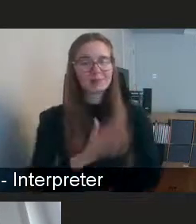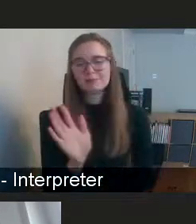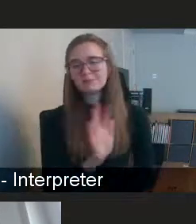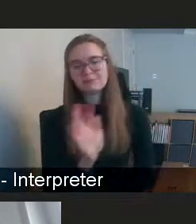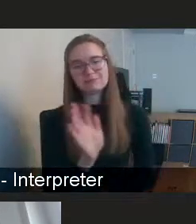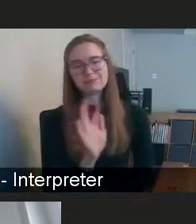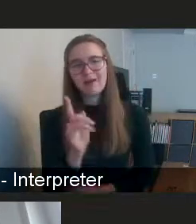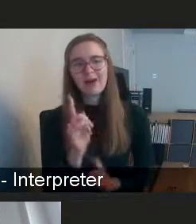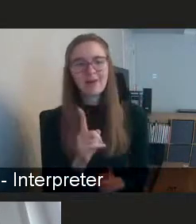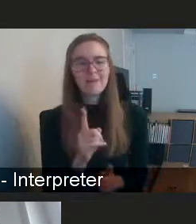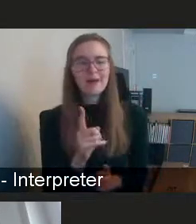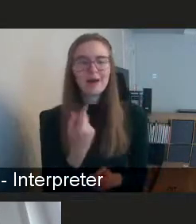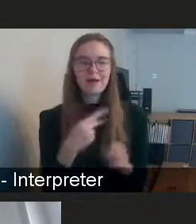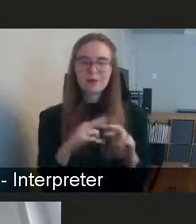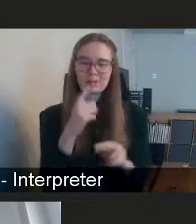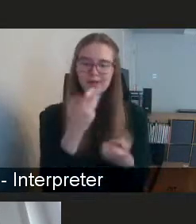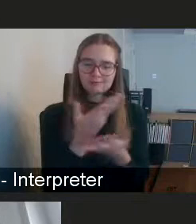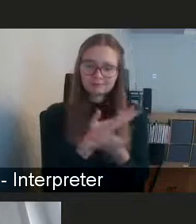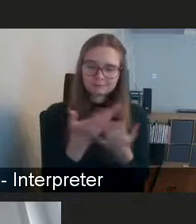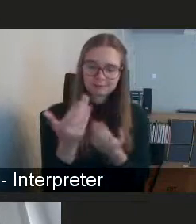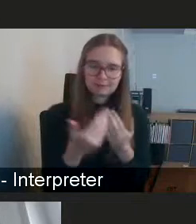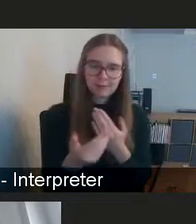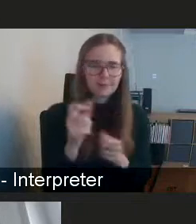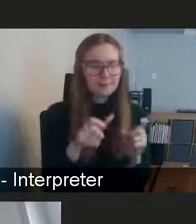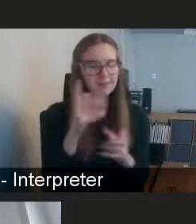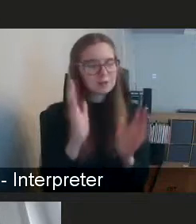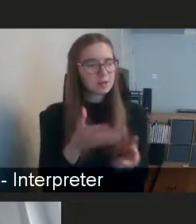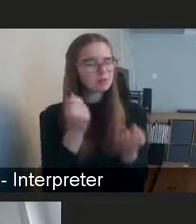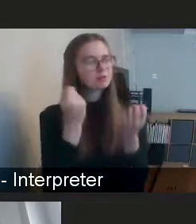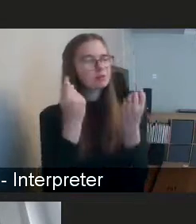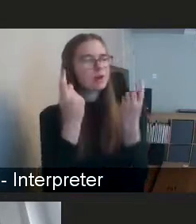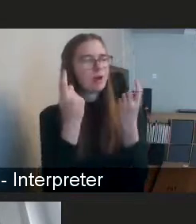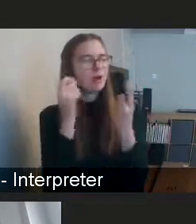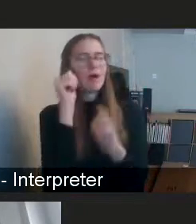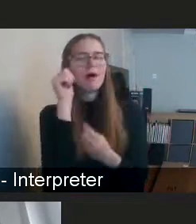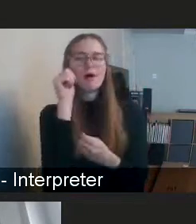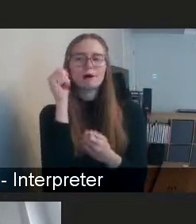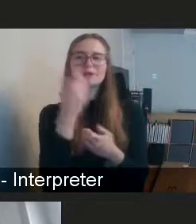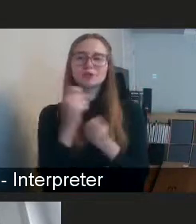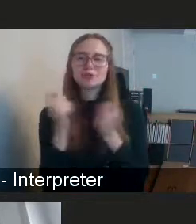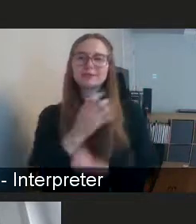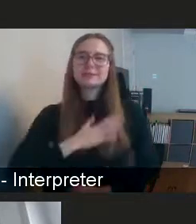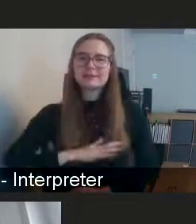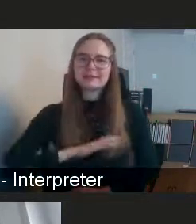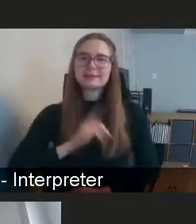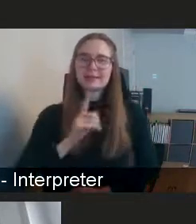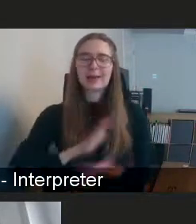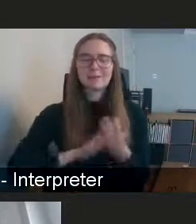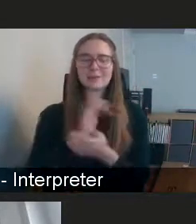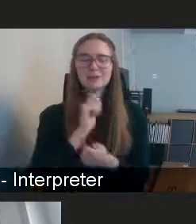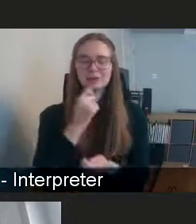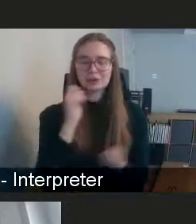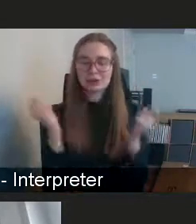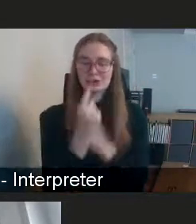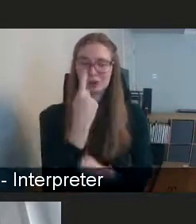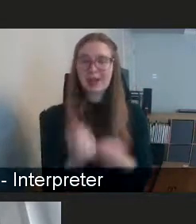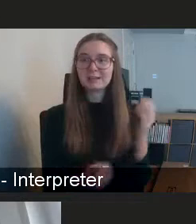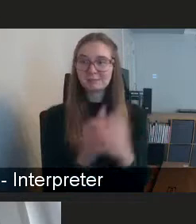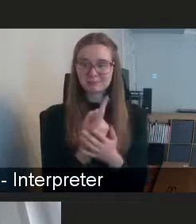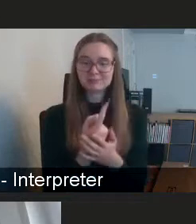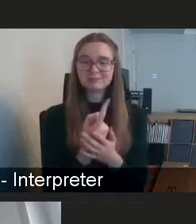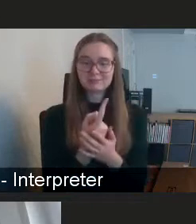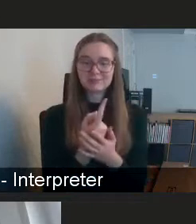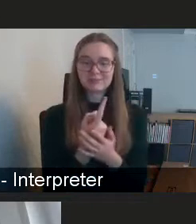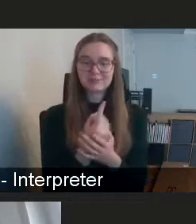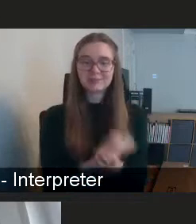conveyed properly and people start to realize why that change is needed, that's when the wholehearted change happens. So you are